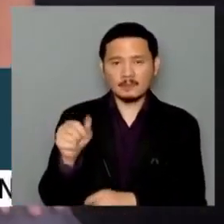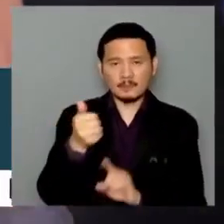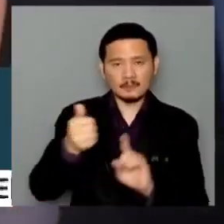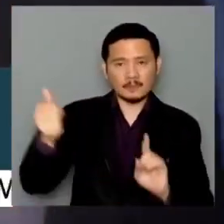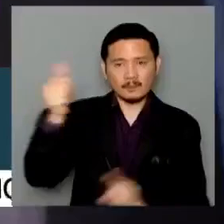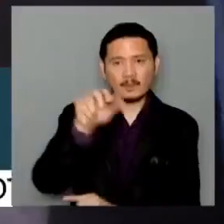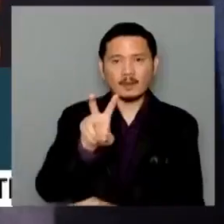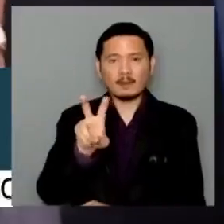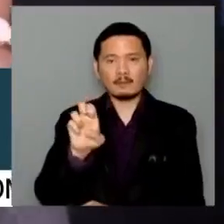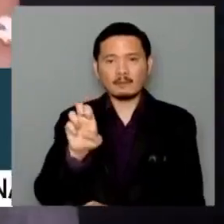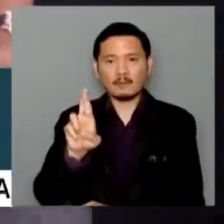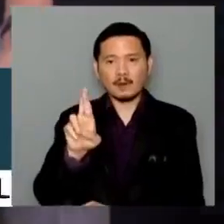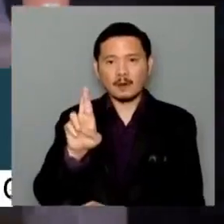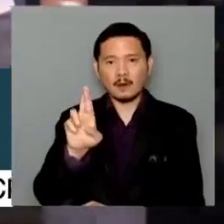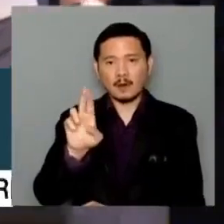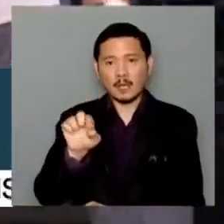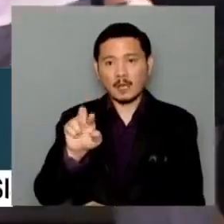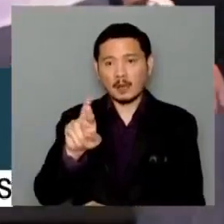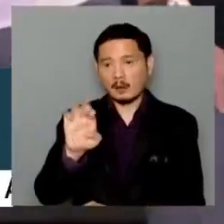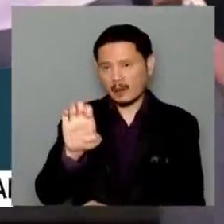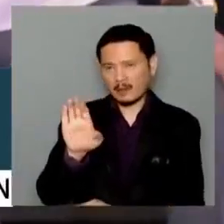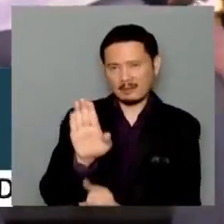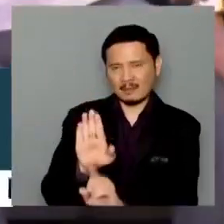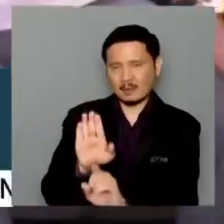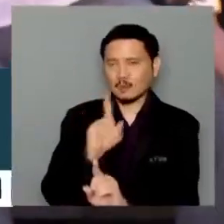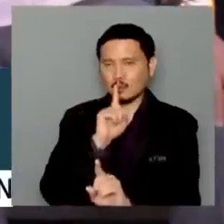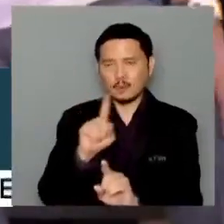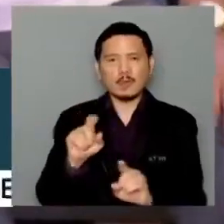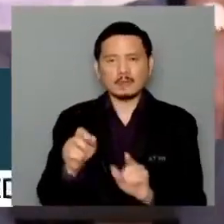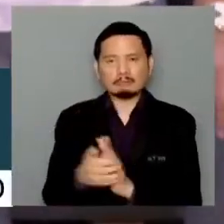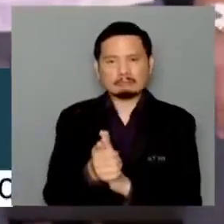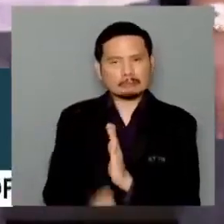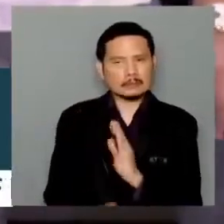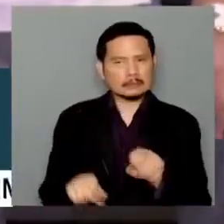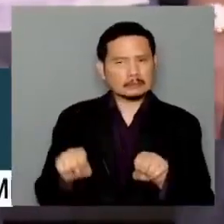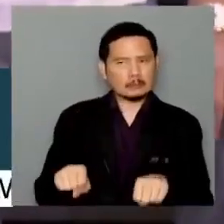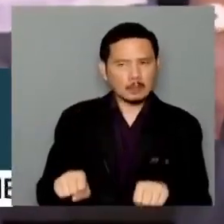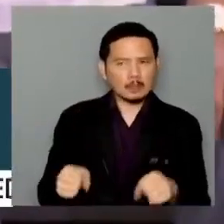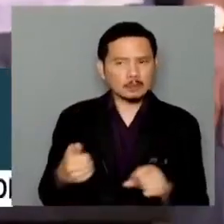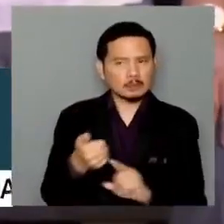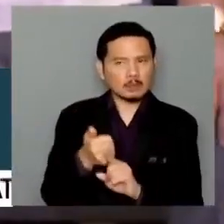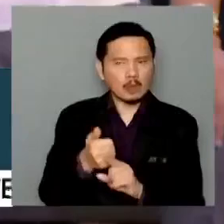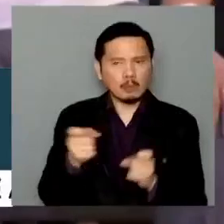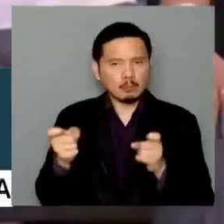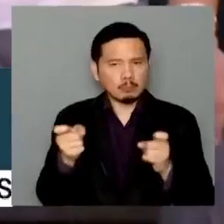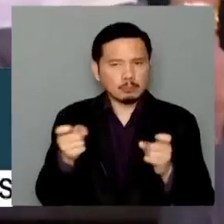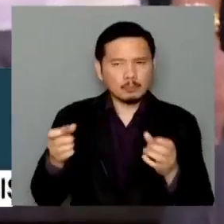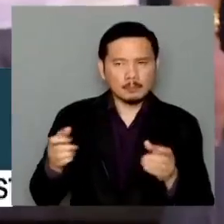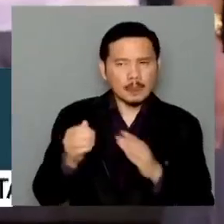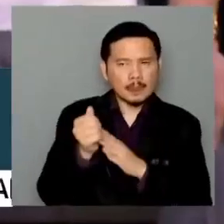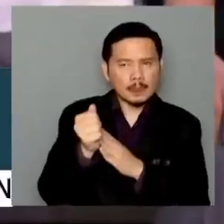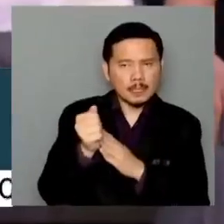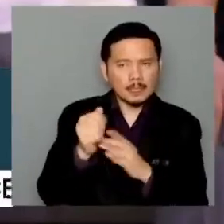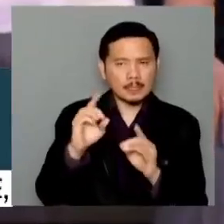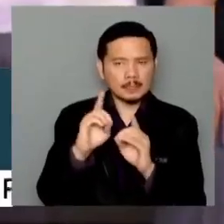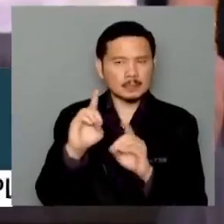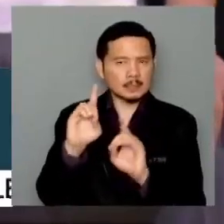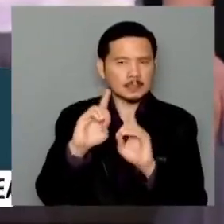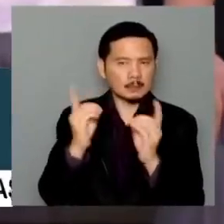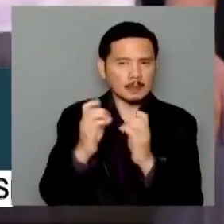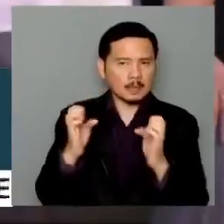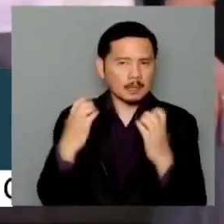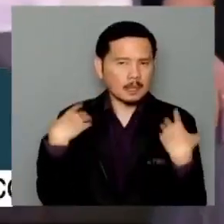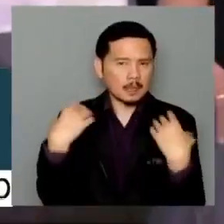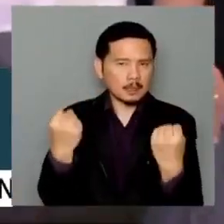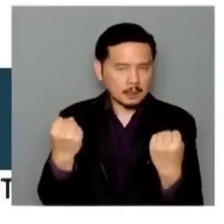Undersecretary Maria Rosario Vergara, is very capable in leading the Department of Health even during a COVID-19 pandemic,